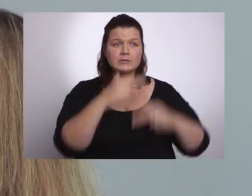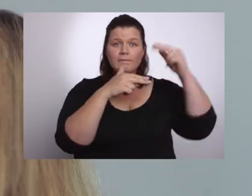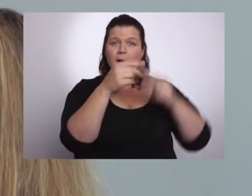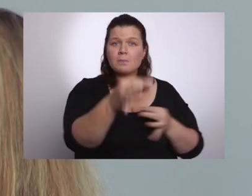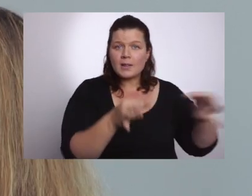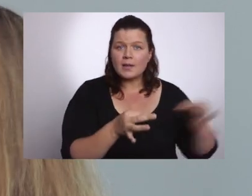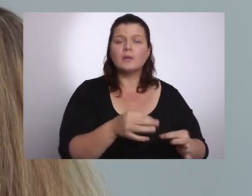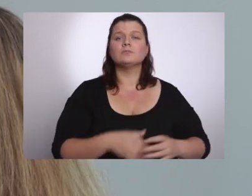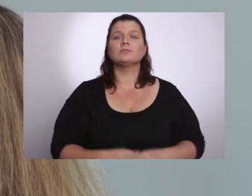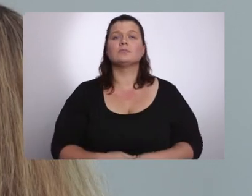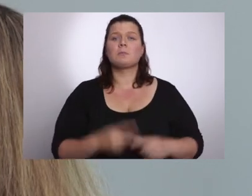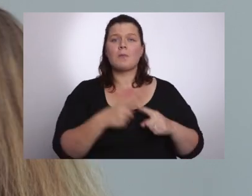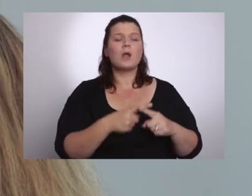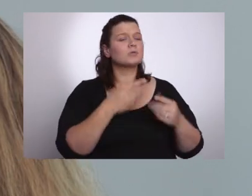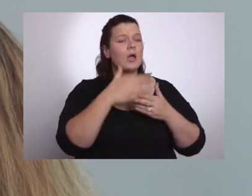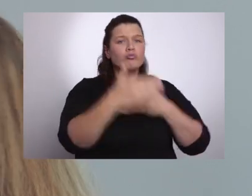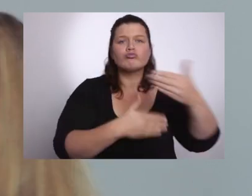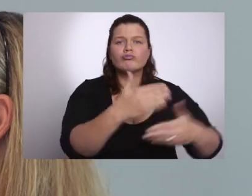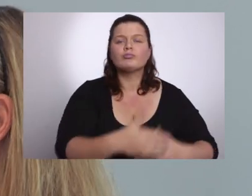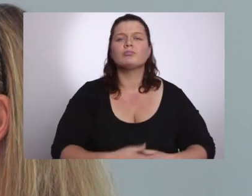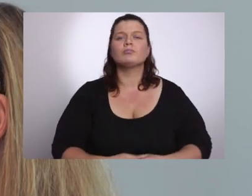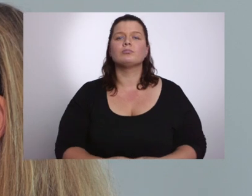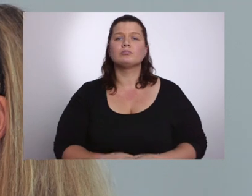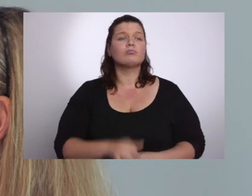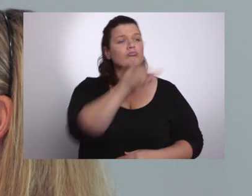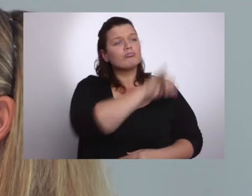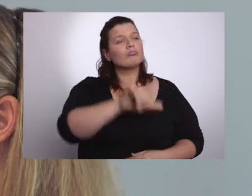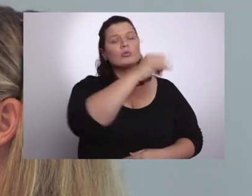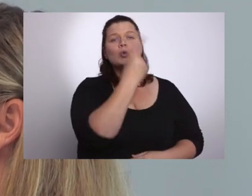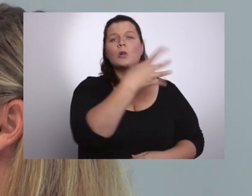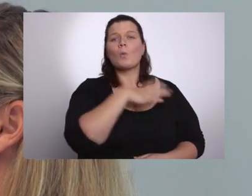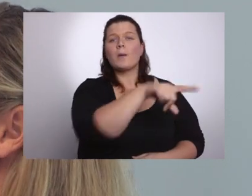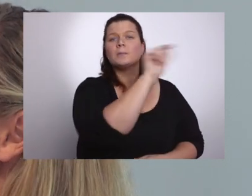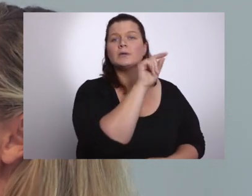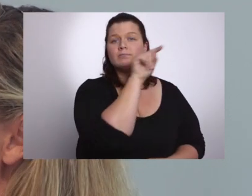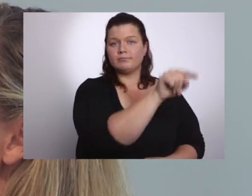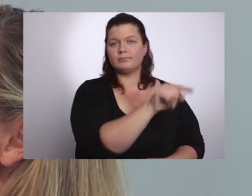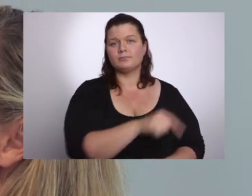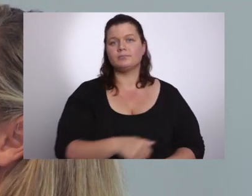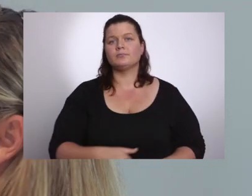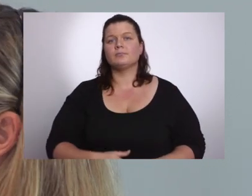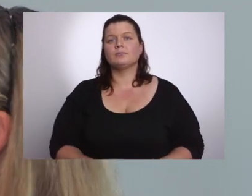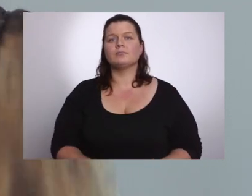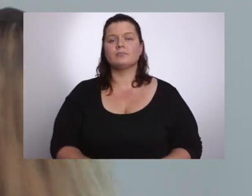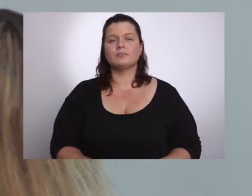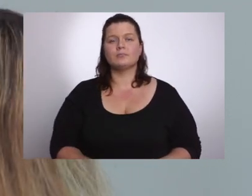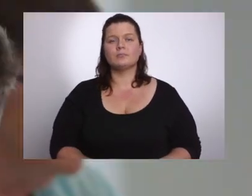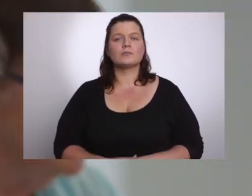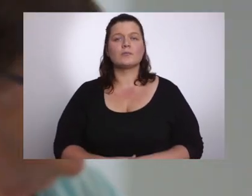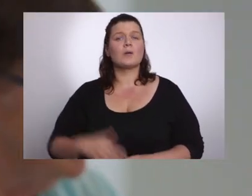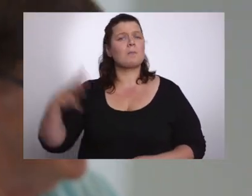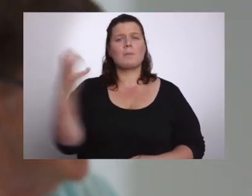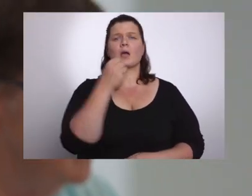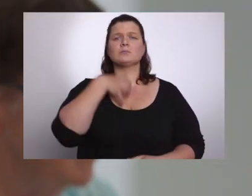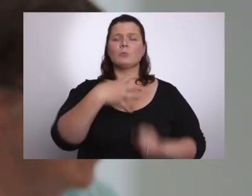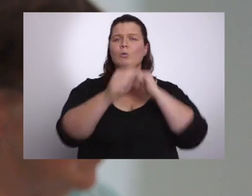to get the absolute best from their goal setting, their plan development and the execution of their plans and choice of providers. Aidan. More